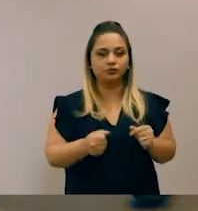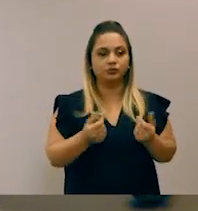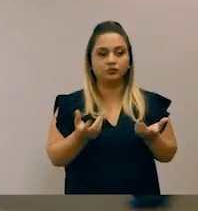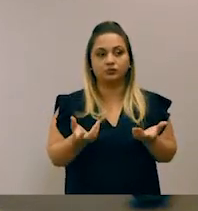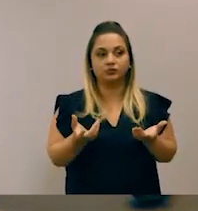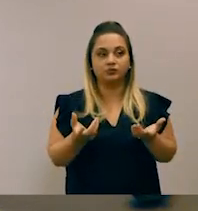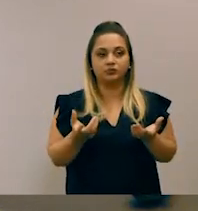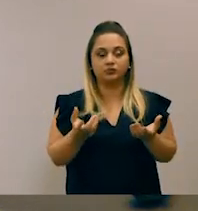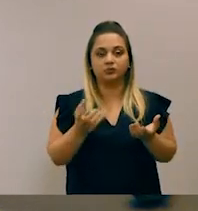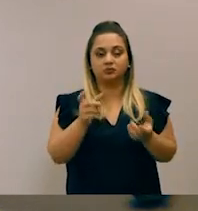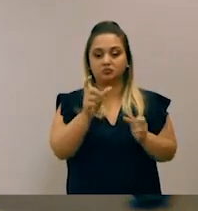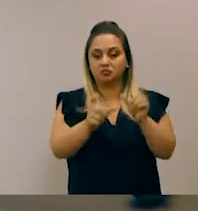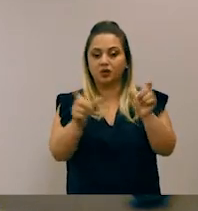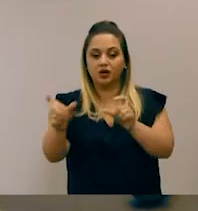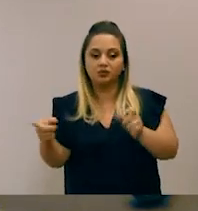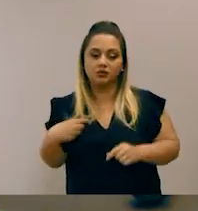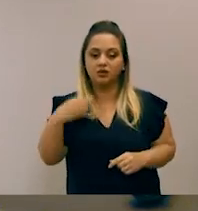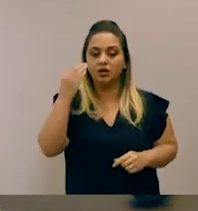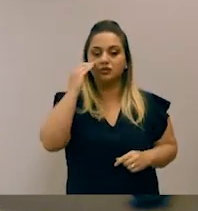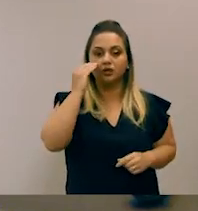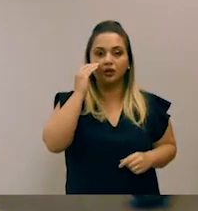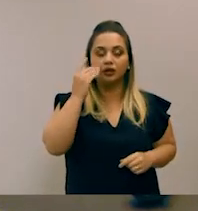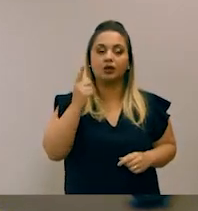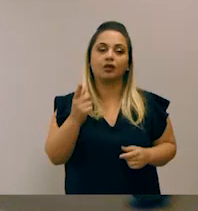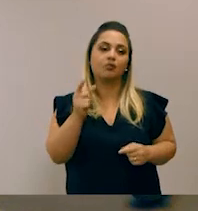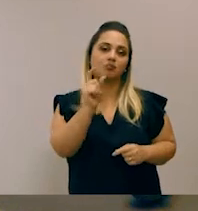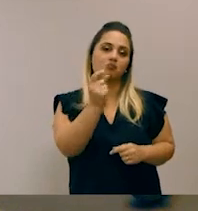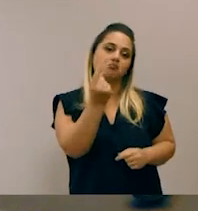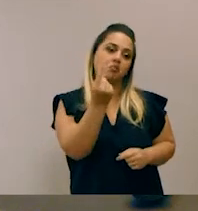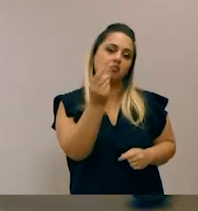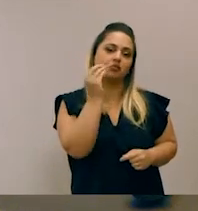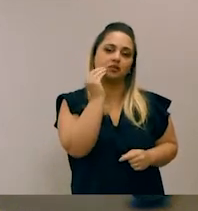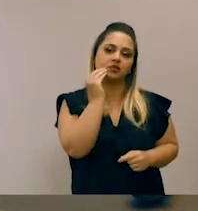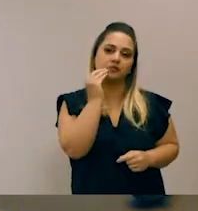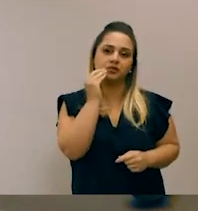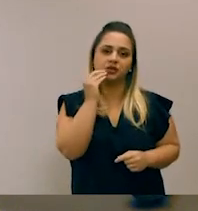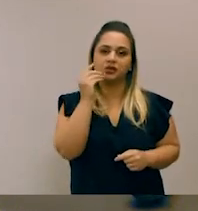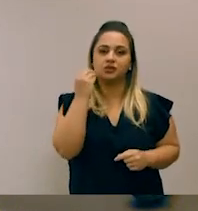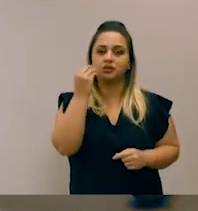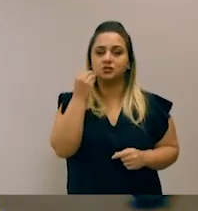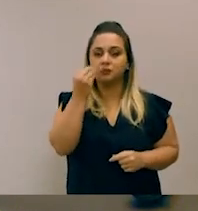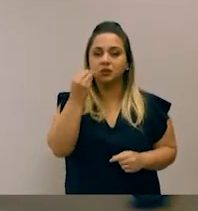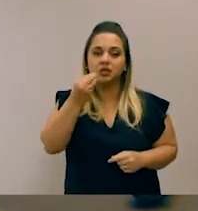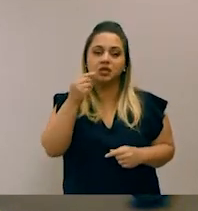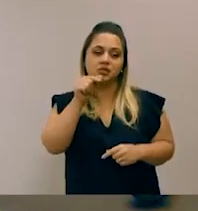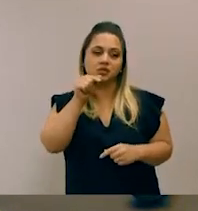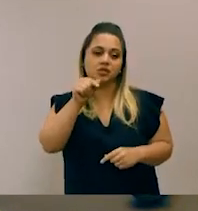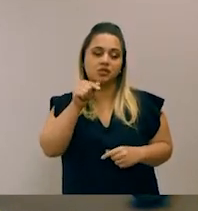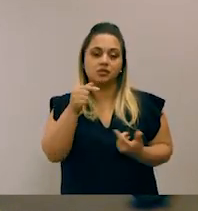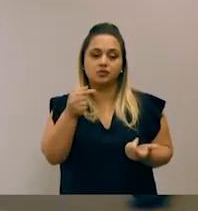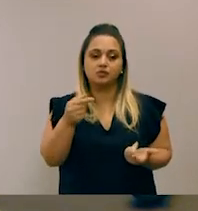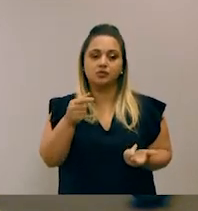in all cases that we understood by the experience that